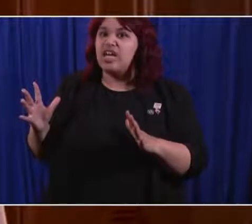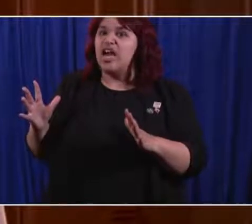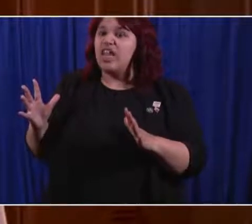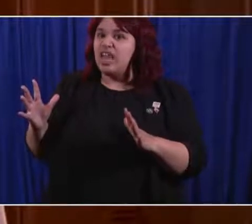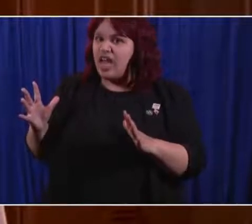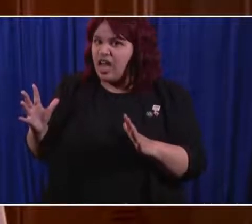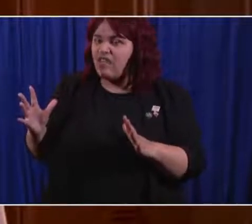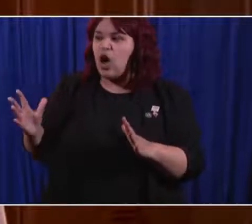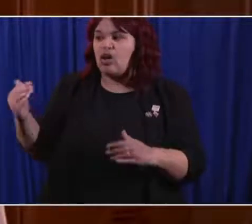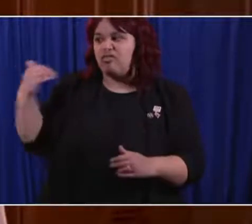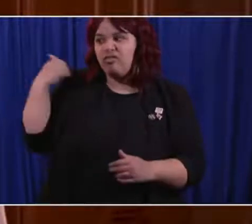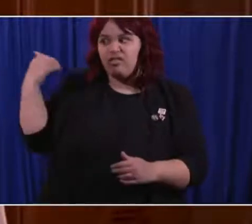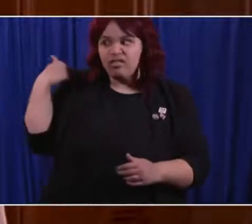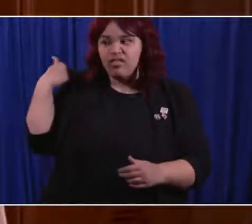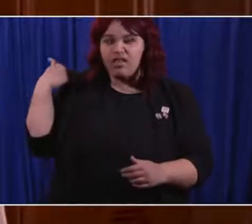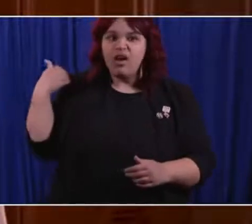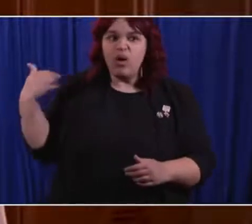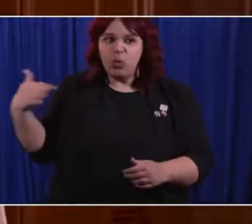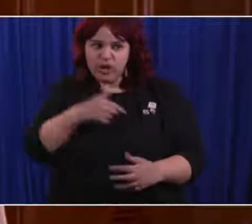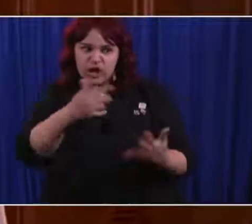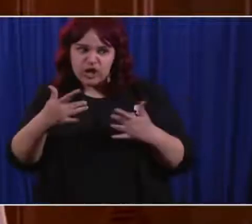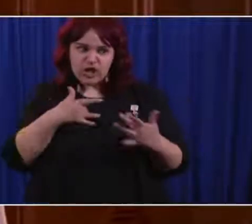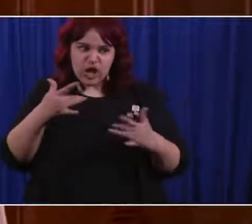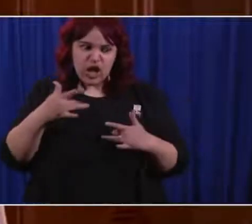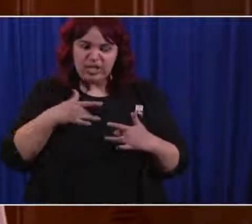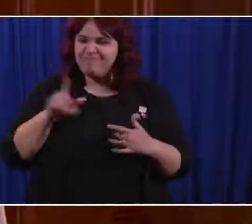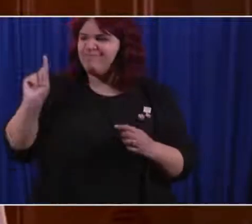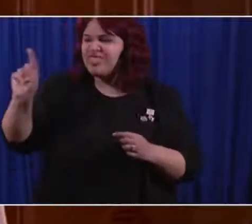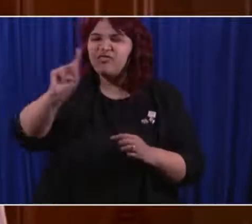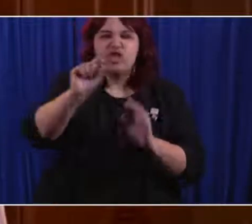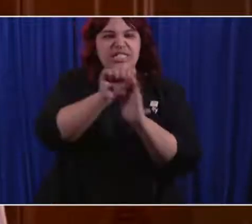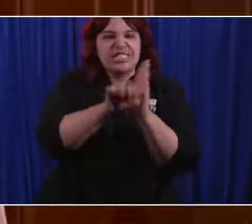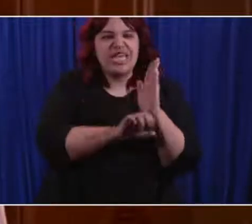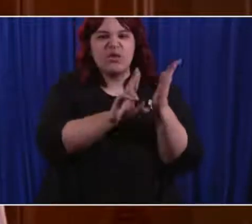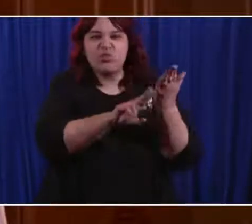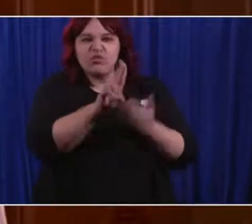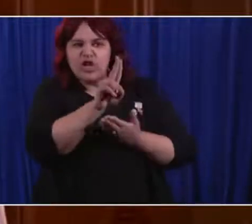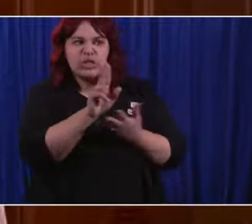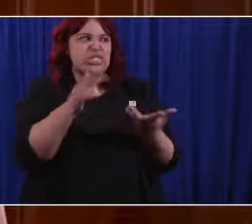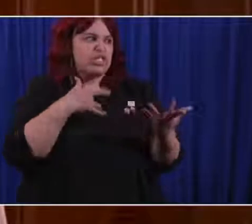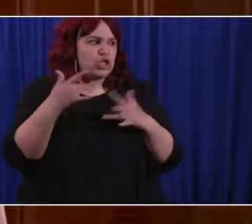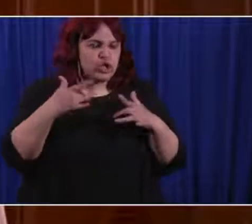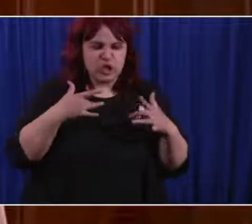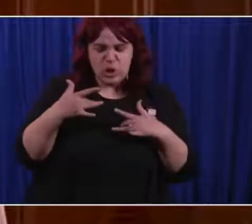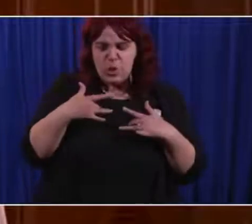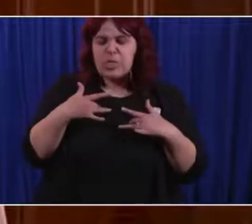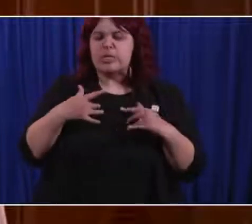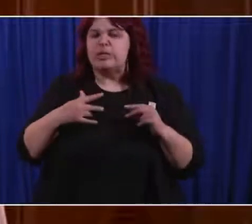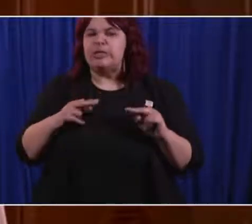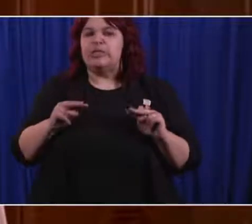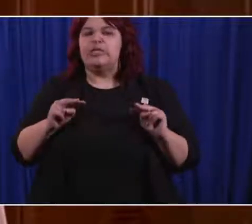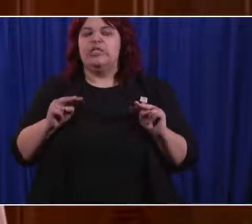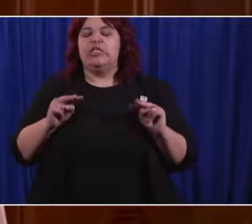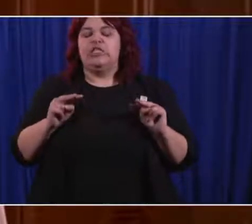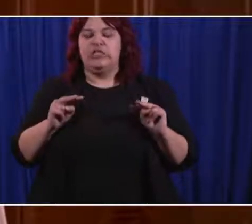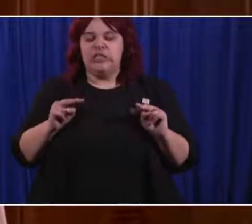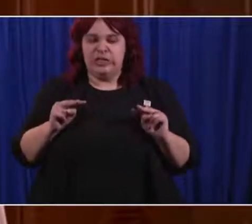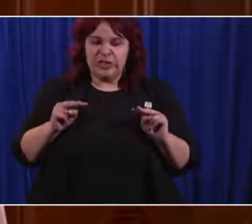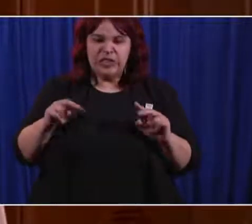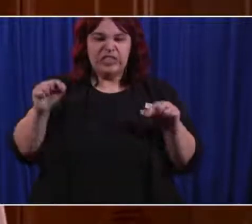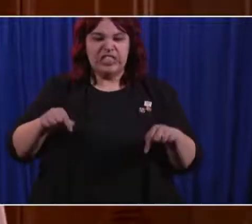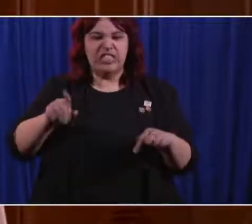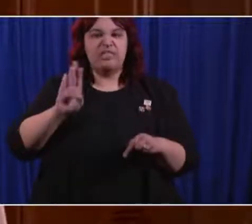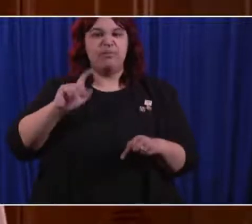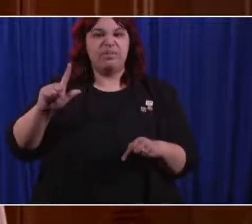lawsuits, takes these cases, some of these cases out of the court of claims. It is just has many, many,